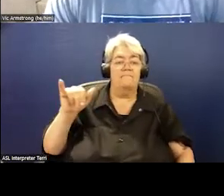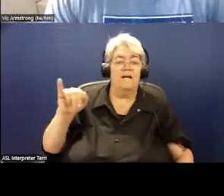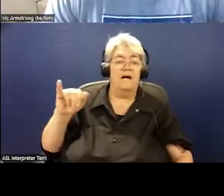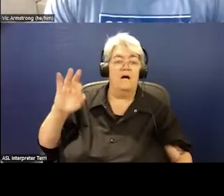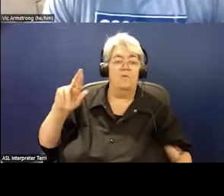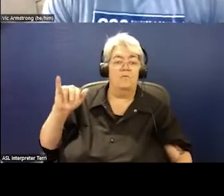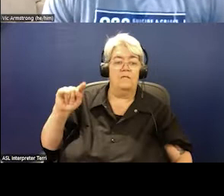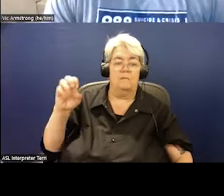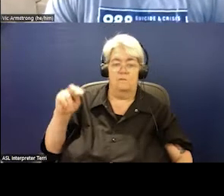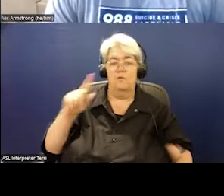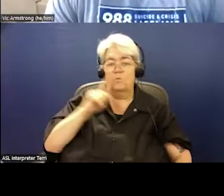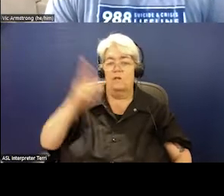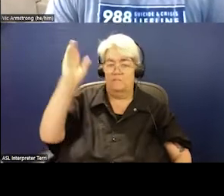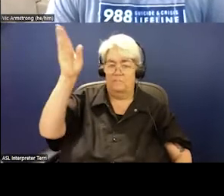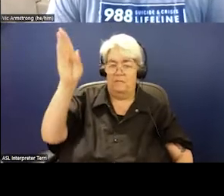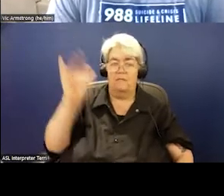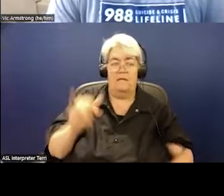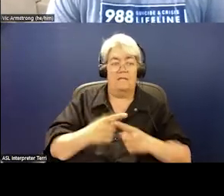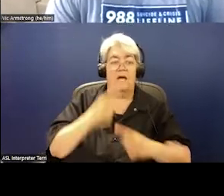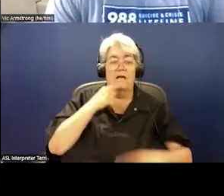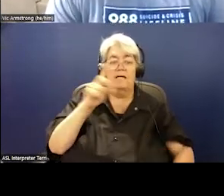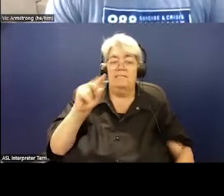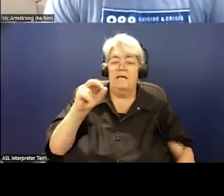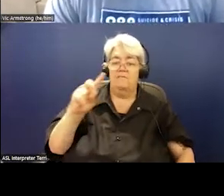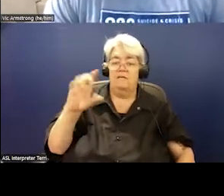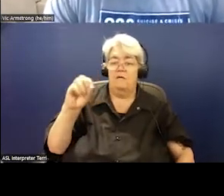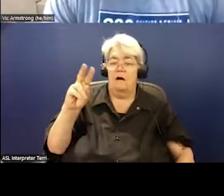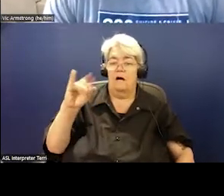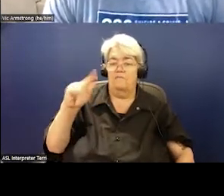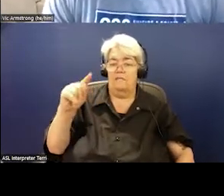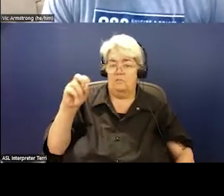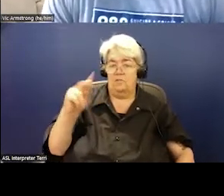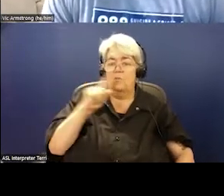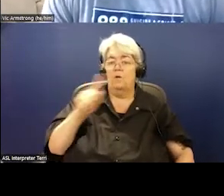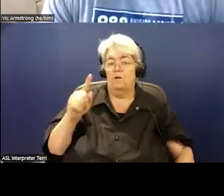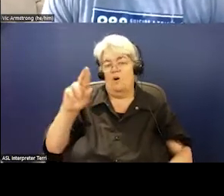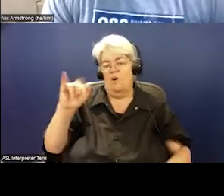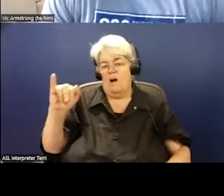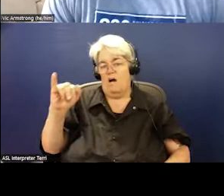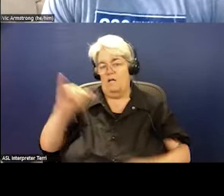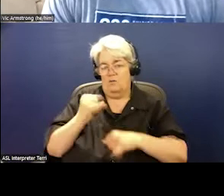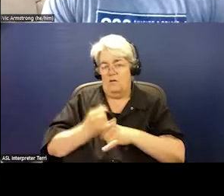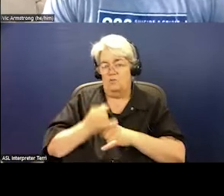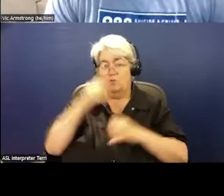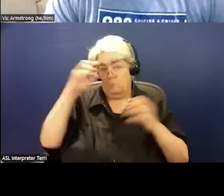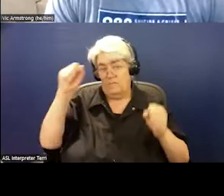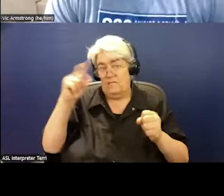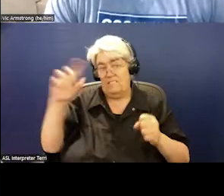be hosted by our very own David Covington, the President and CEO of RI International. Next